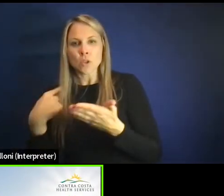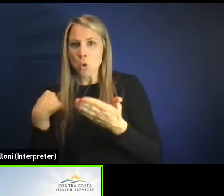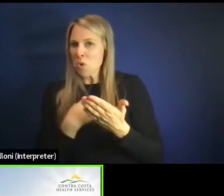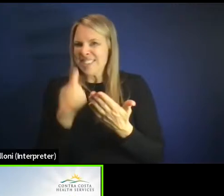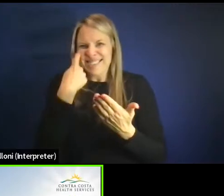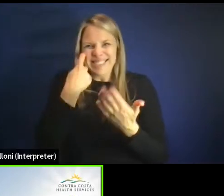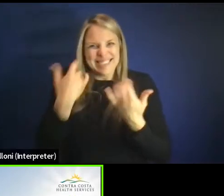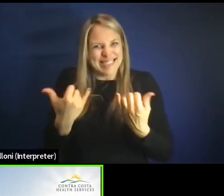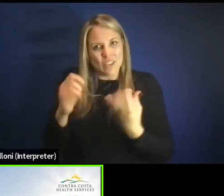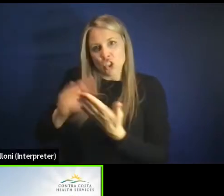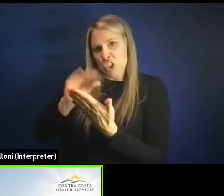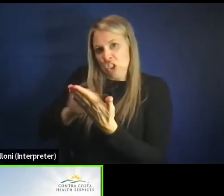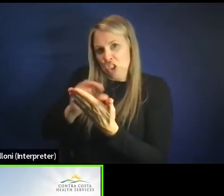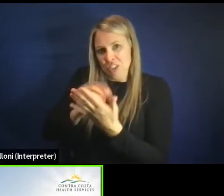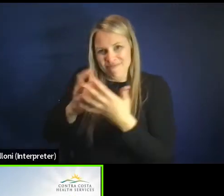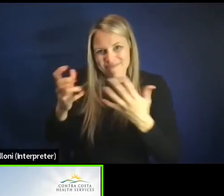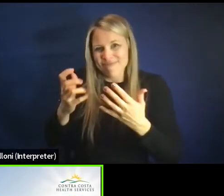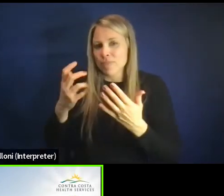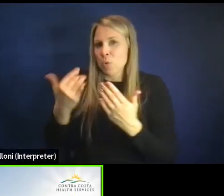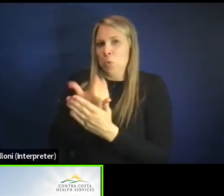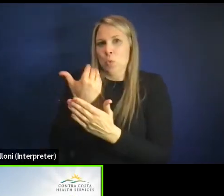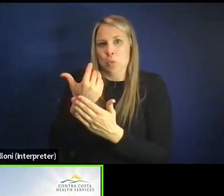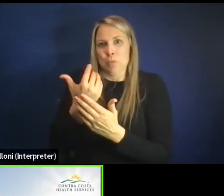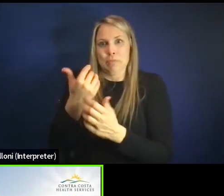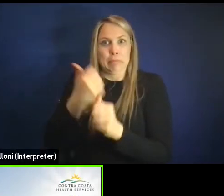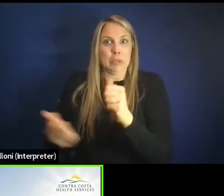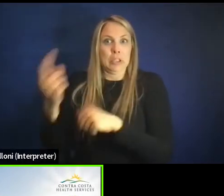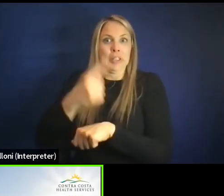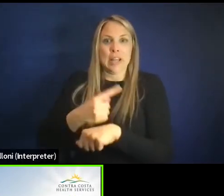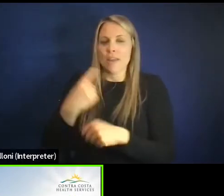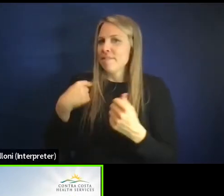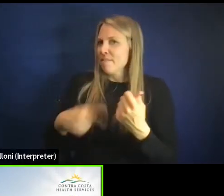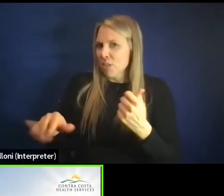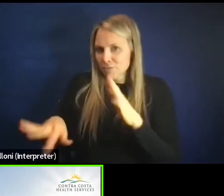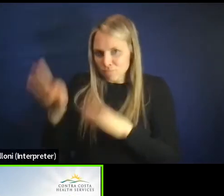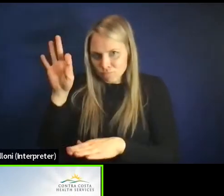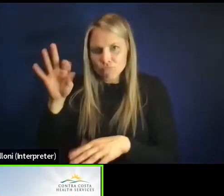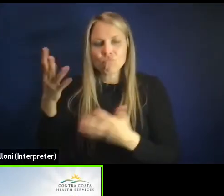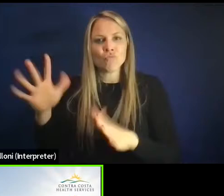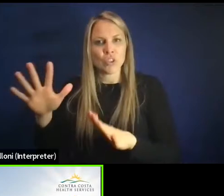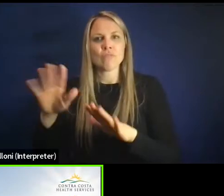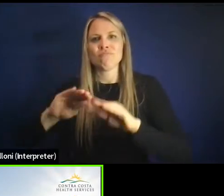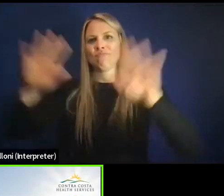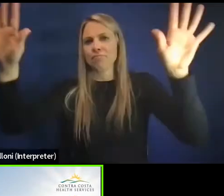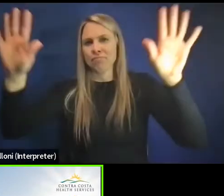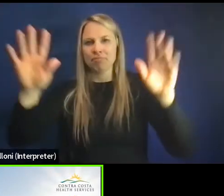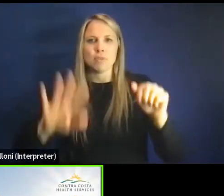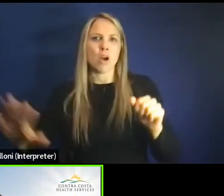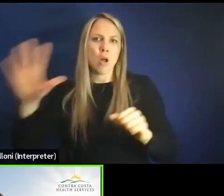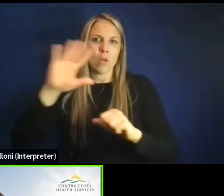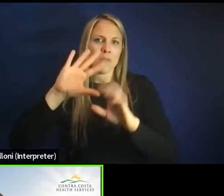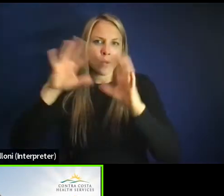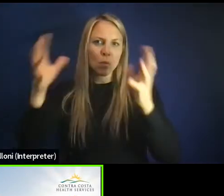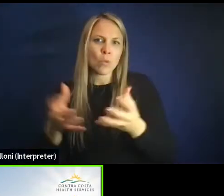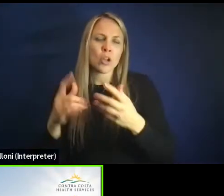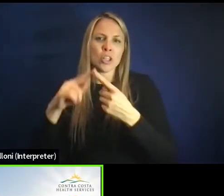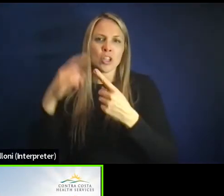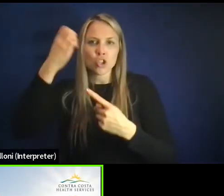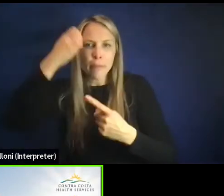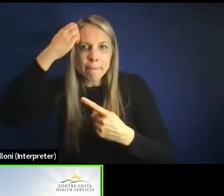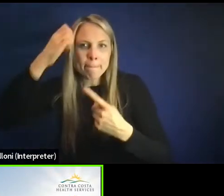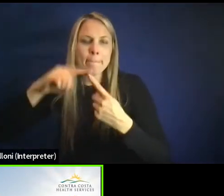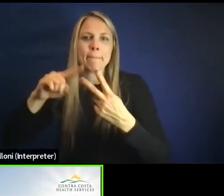learning much about this day by day. It's already been detected in many parts of the world, in Europe,